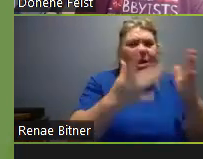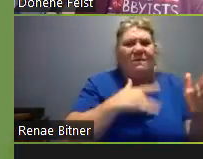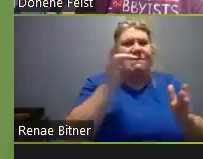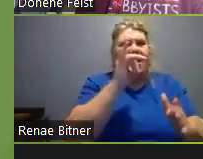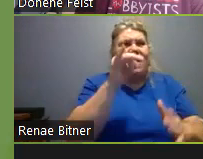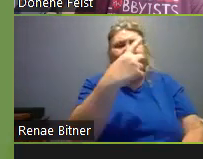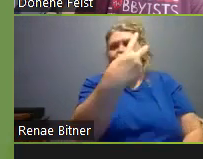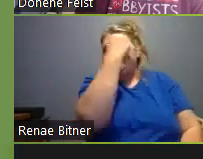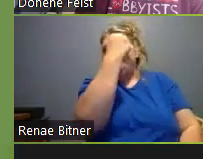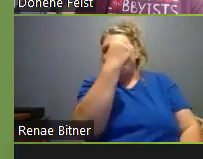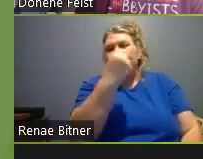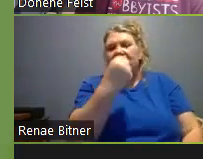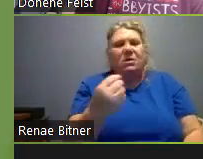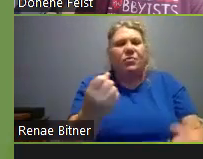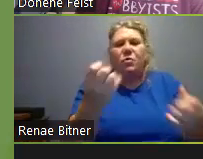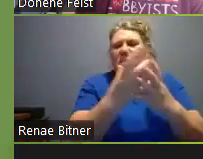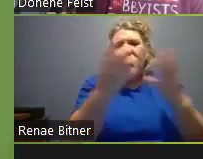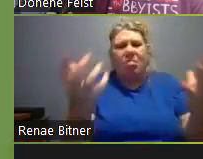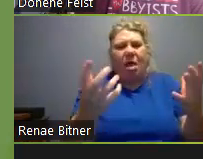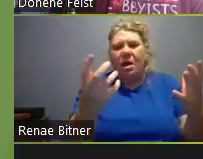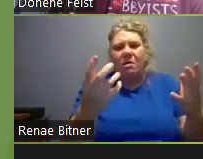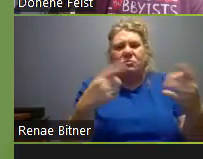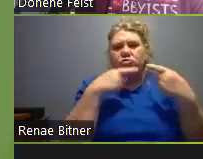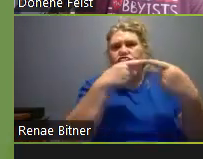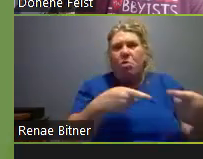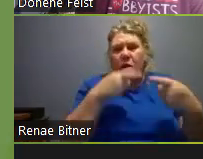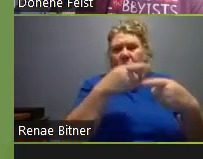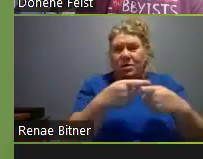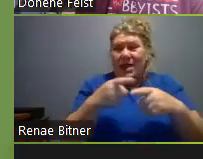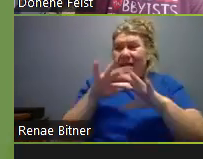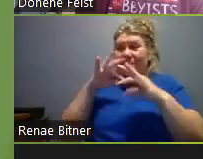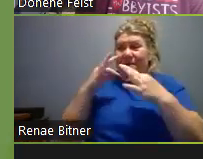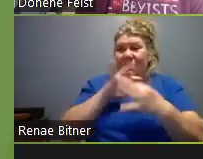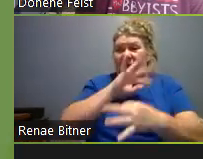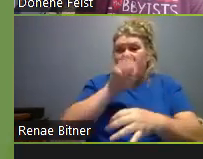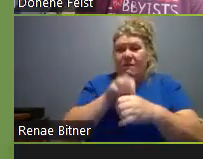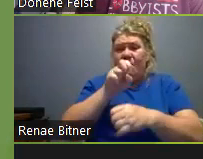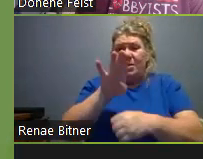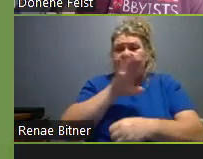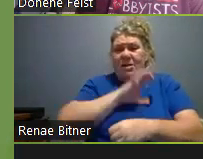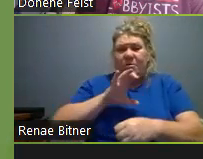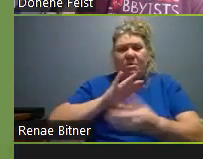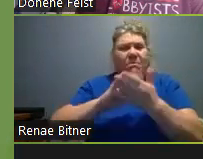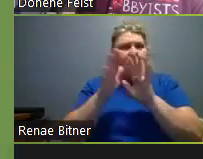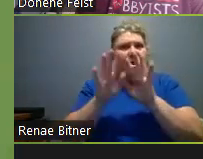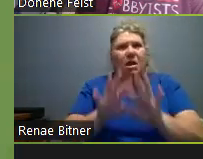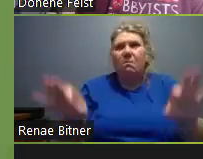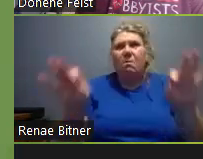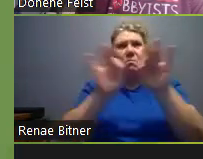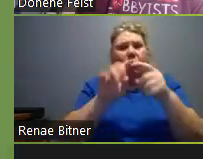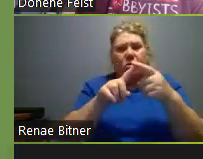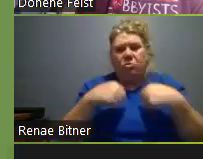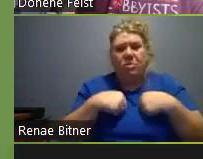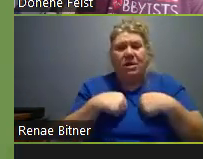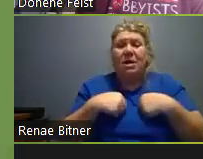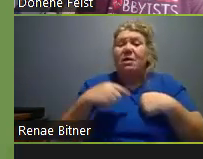shut. There was just a lot of bumps. So that family involvement subcommittee really became quite important, not just